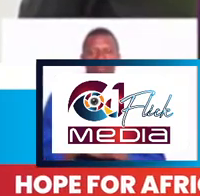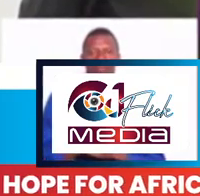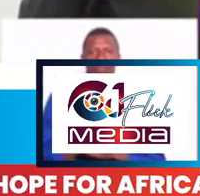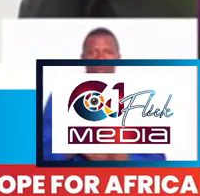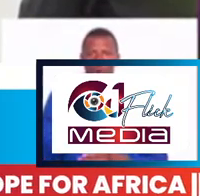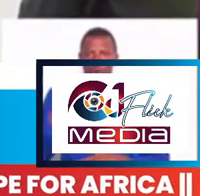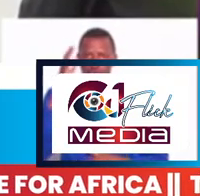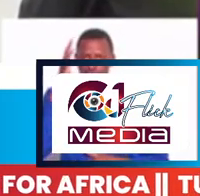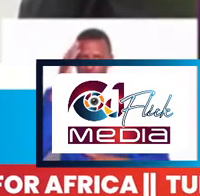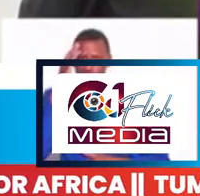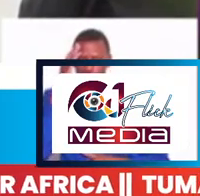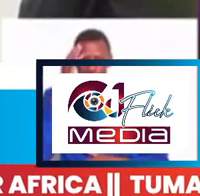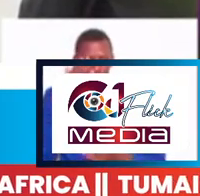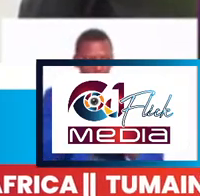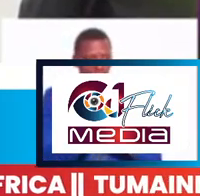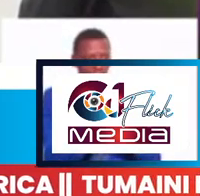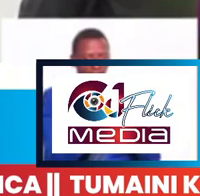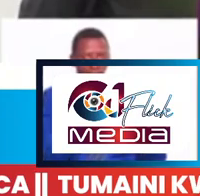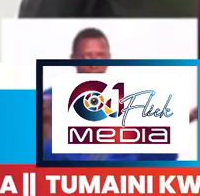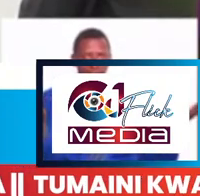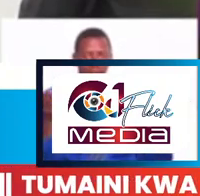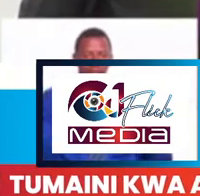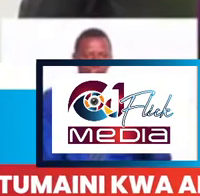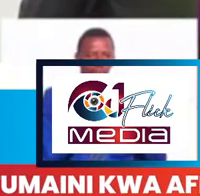You know, they will promise a lot of things.